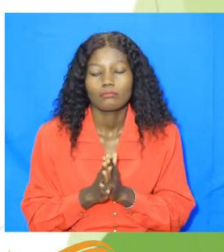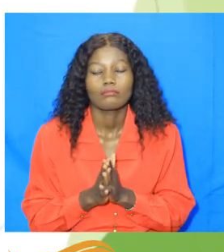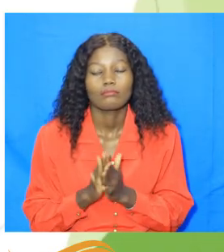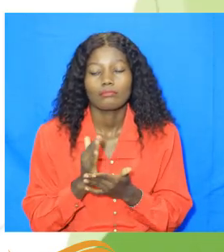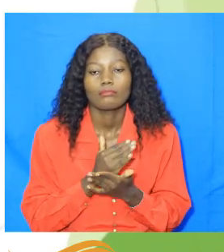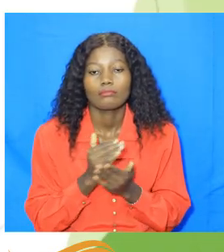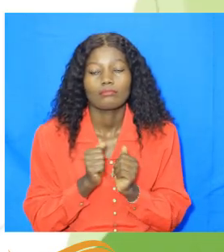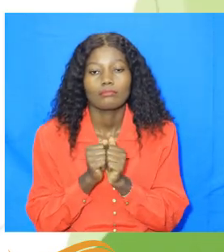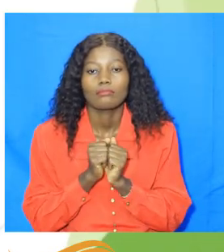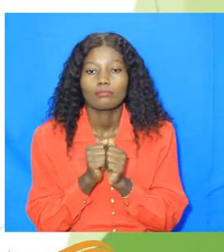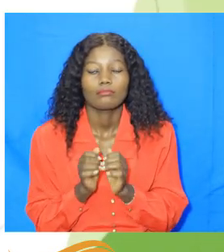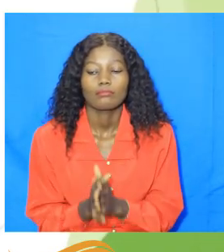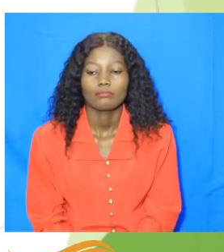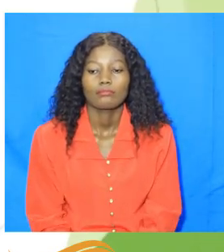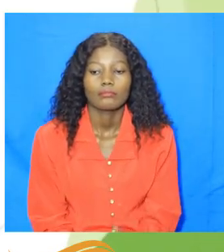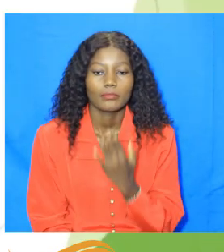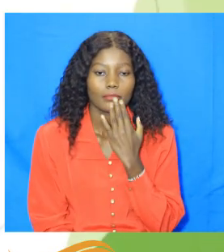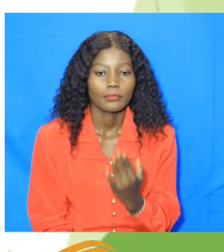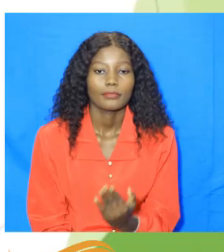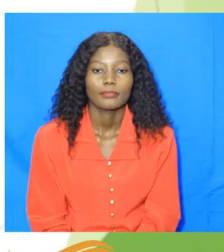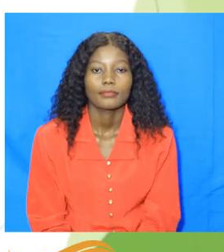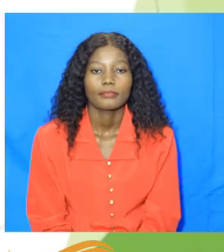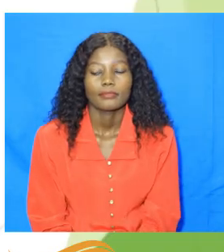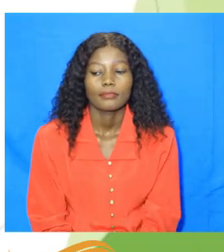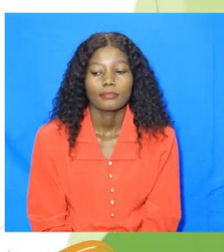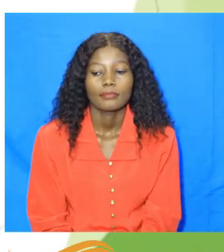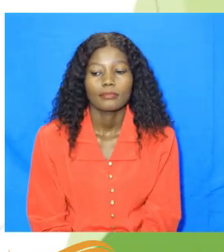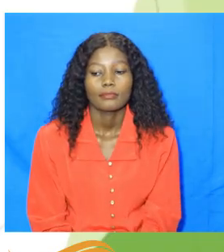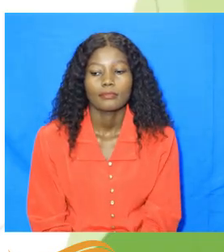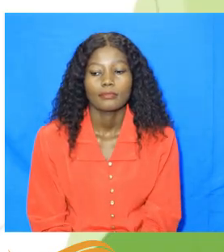together. Thank you.